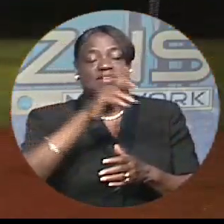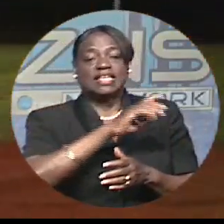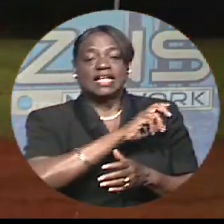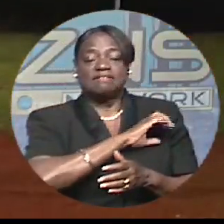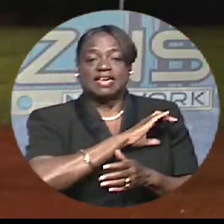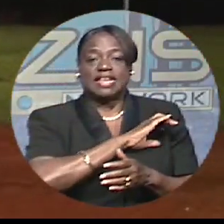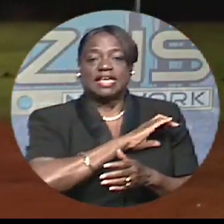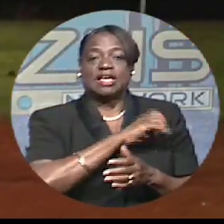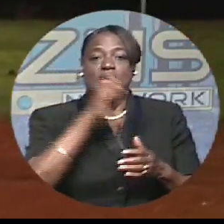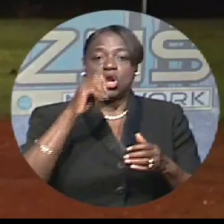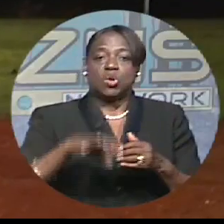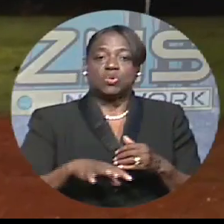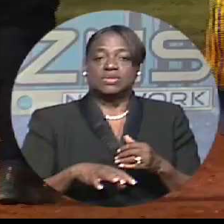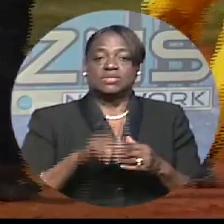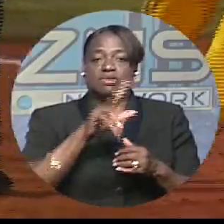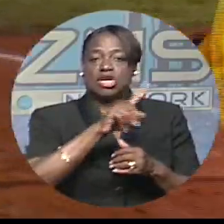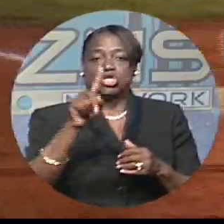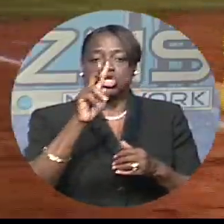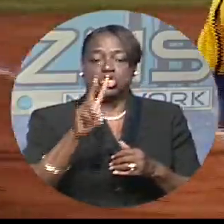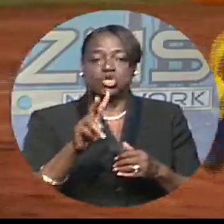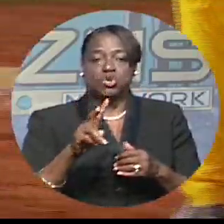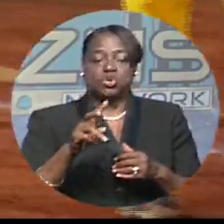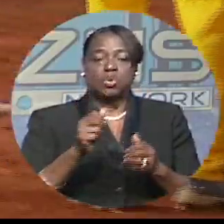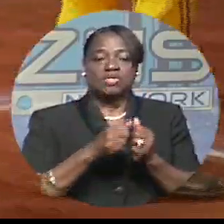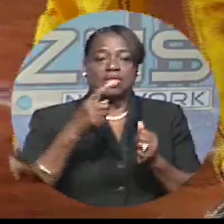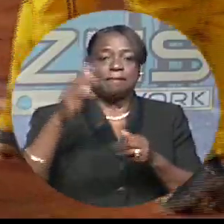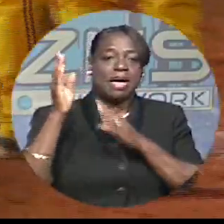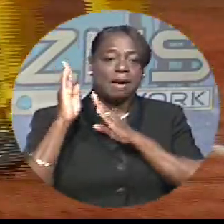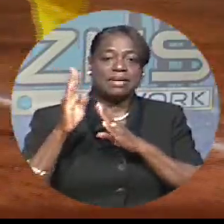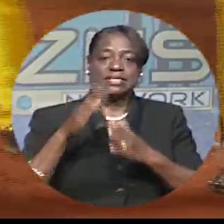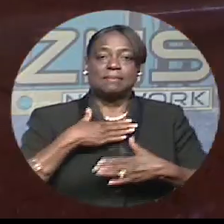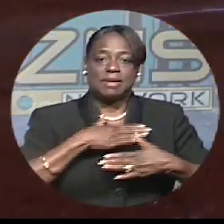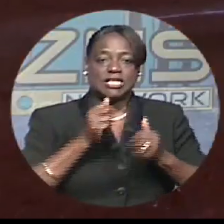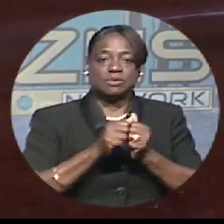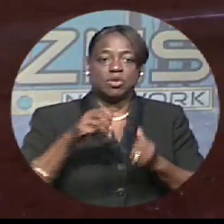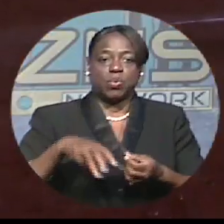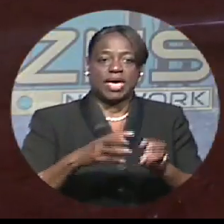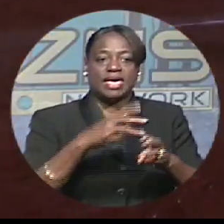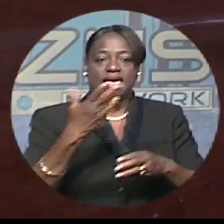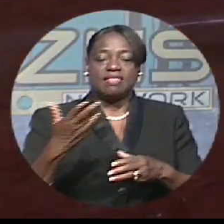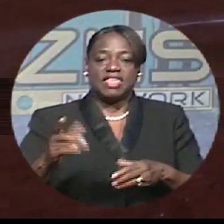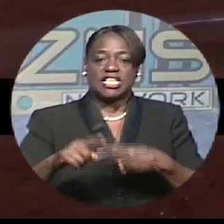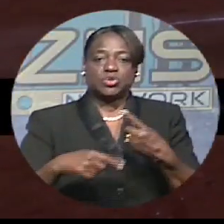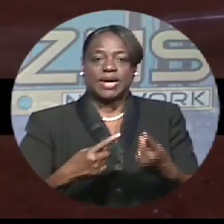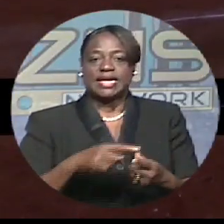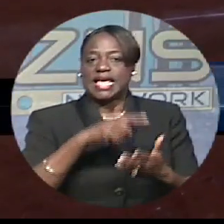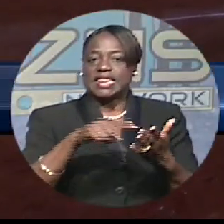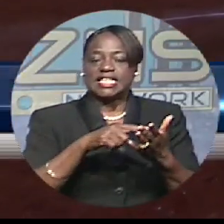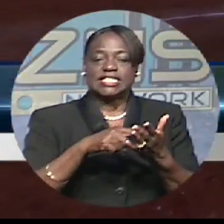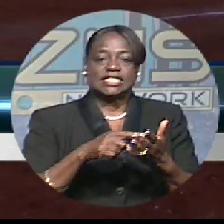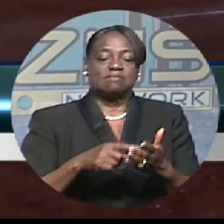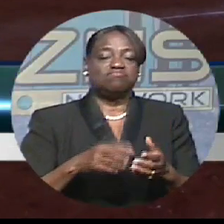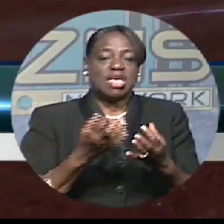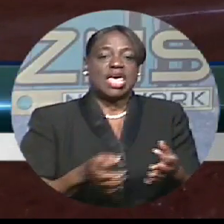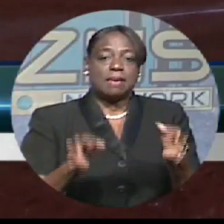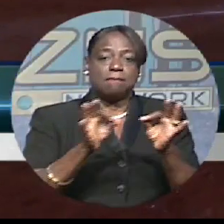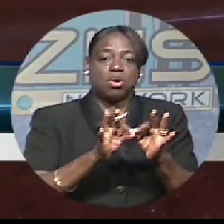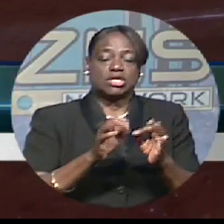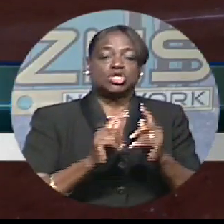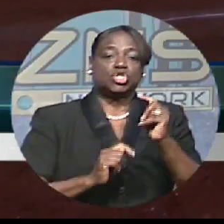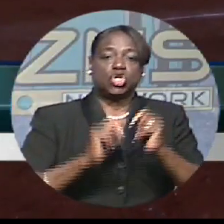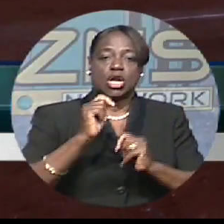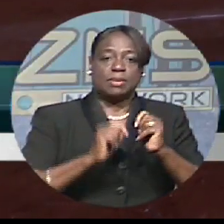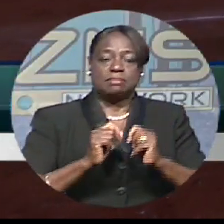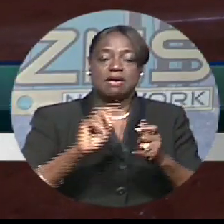15-2 to the Bahamas in the championship game, pleased with the way things turned out. This is a very important tournament, my first year playing international